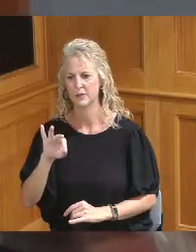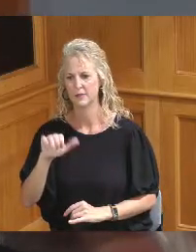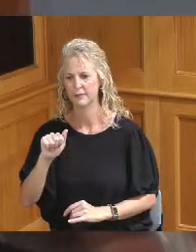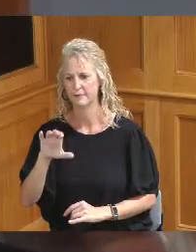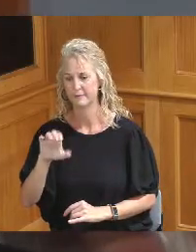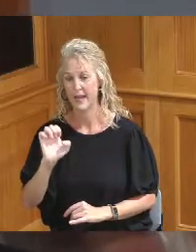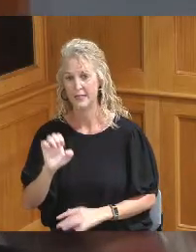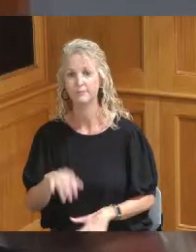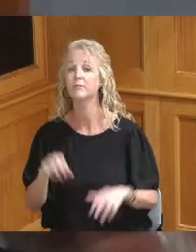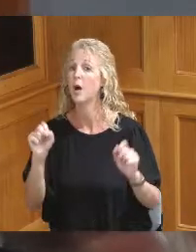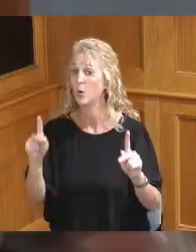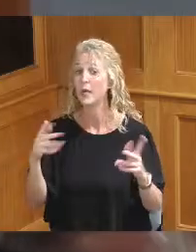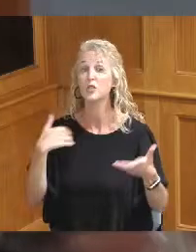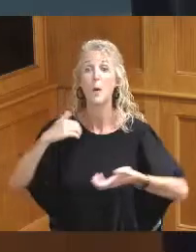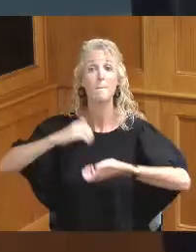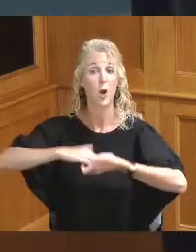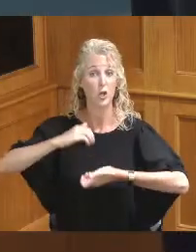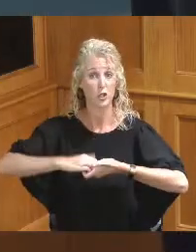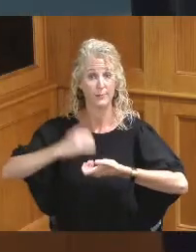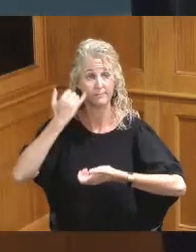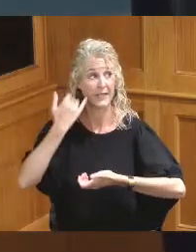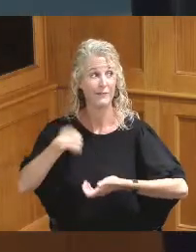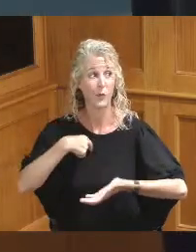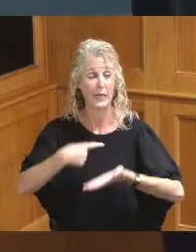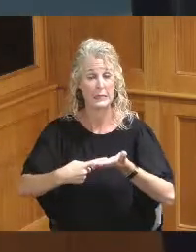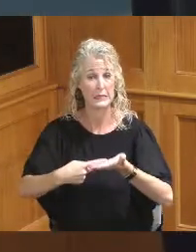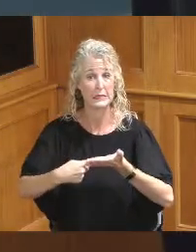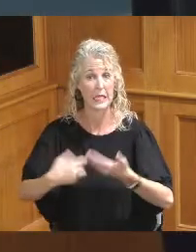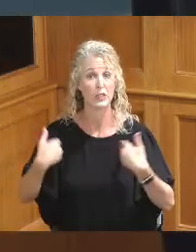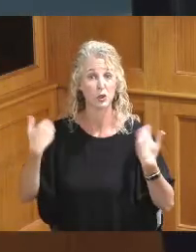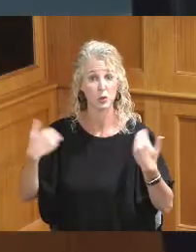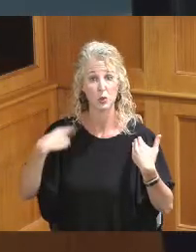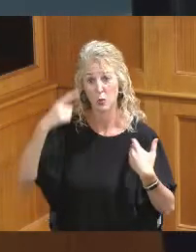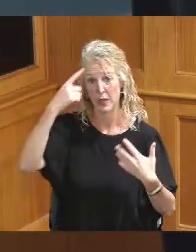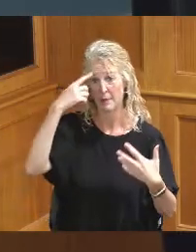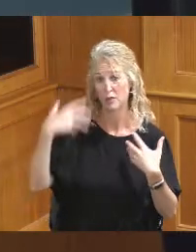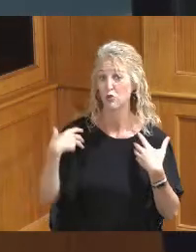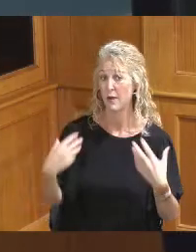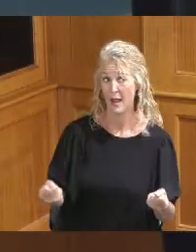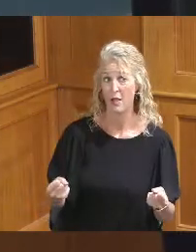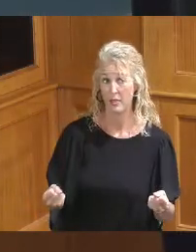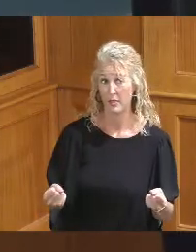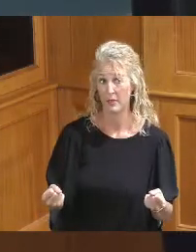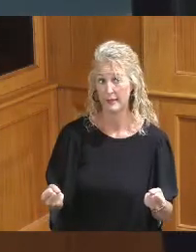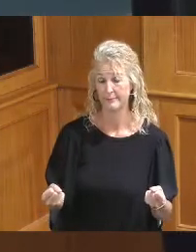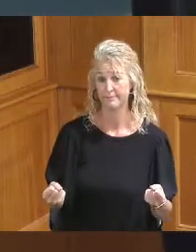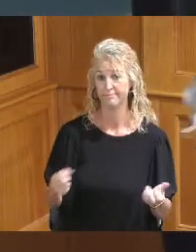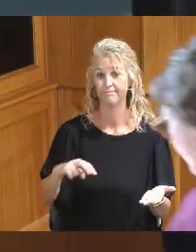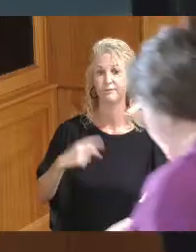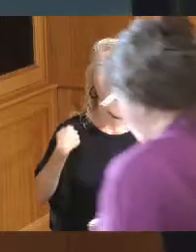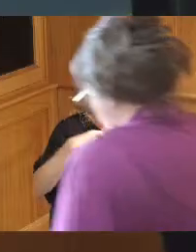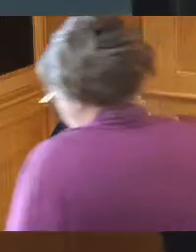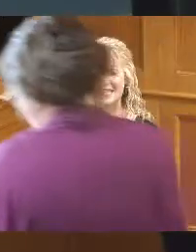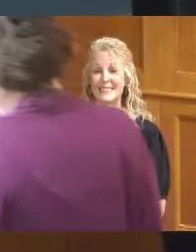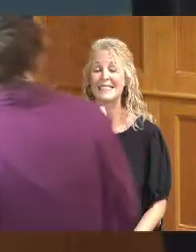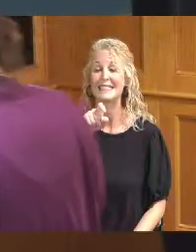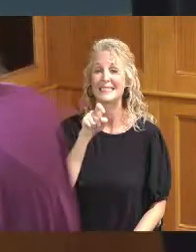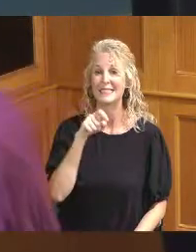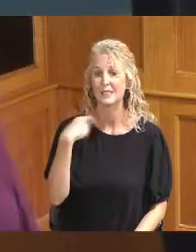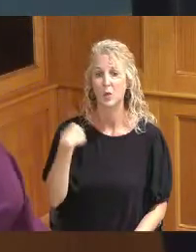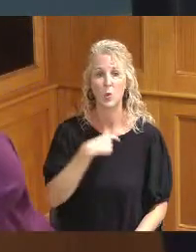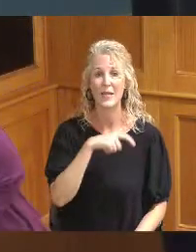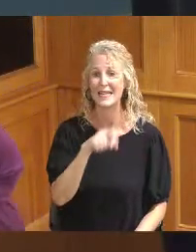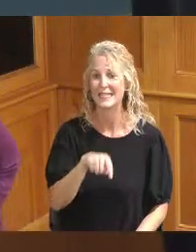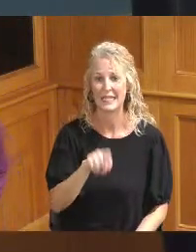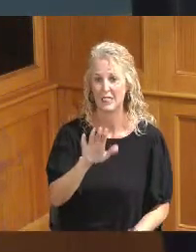the partnerships that when we talk about youth mental health, we need youth at the table. Right. We talk about youth mental health.